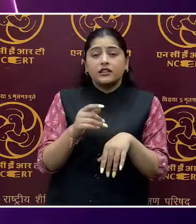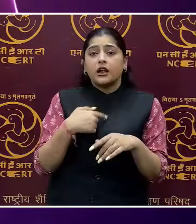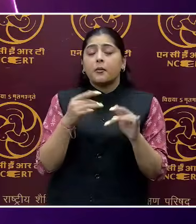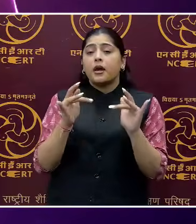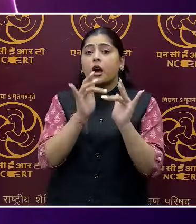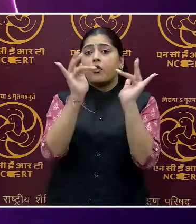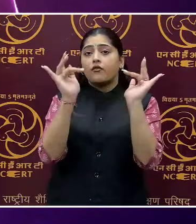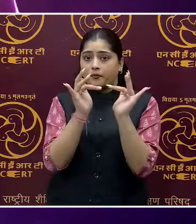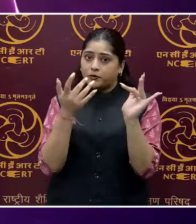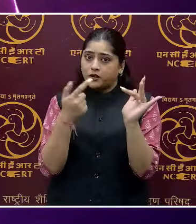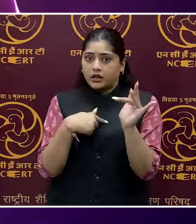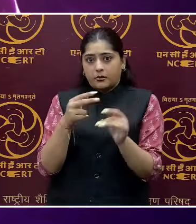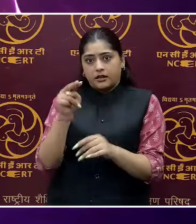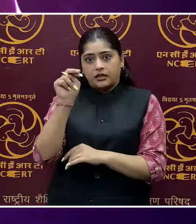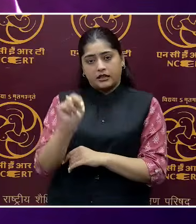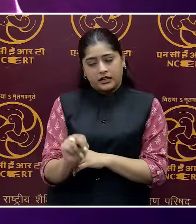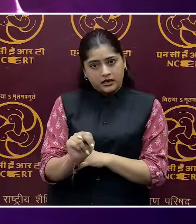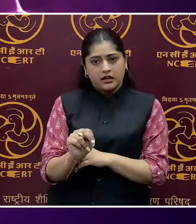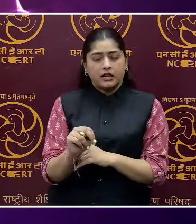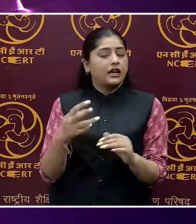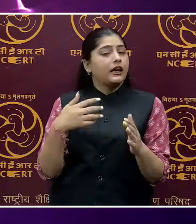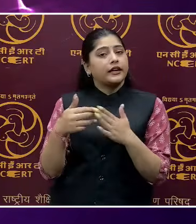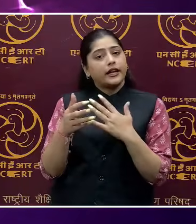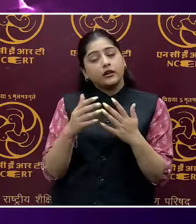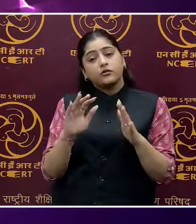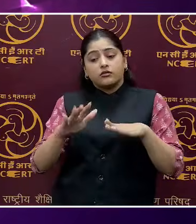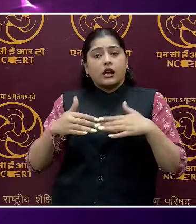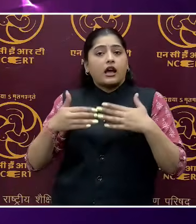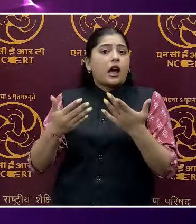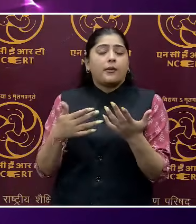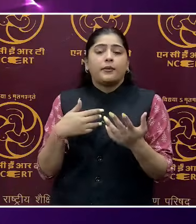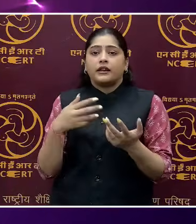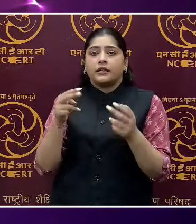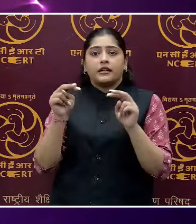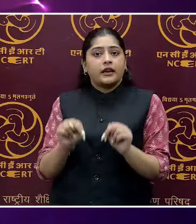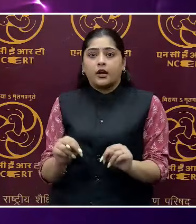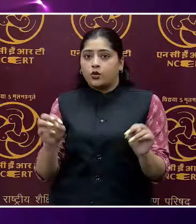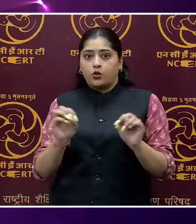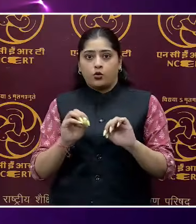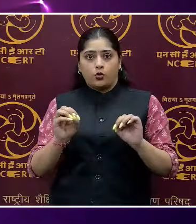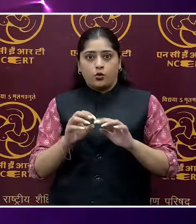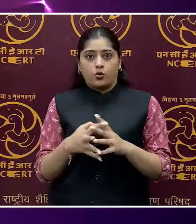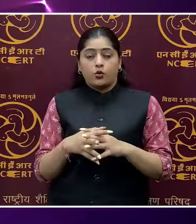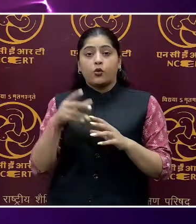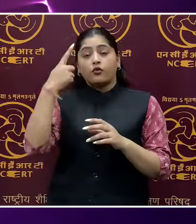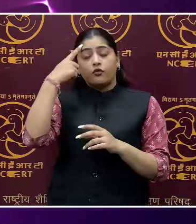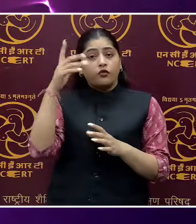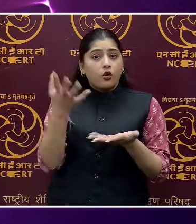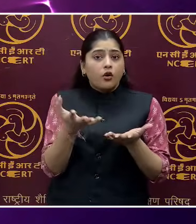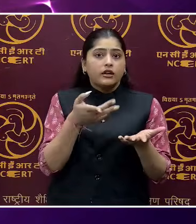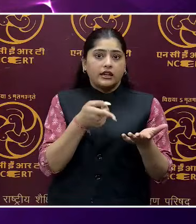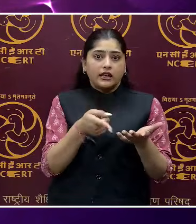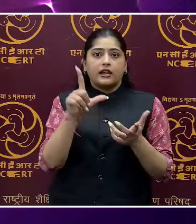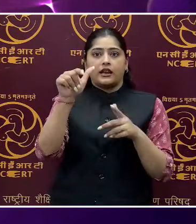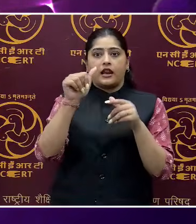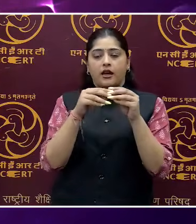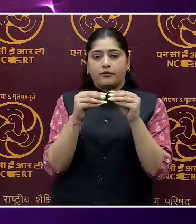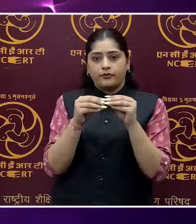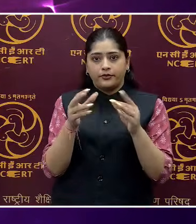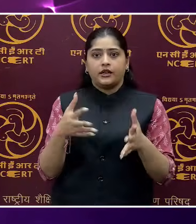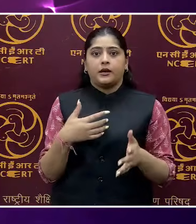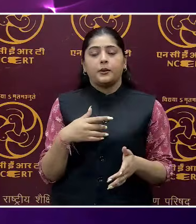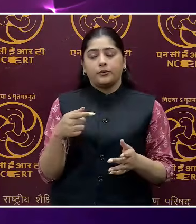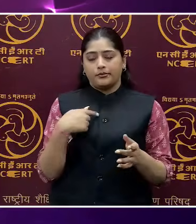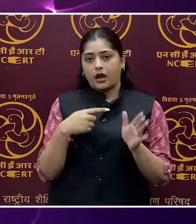the virtual labs. Except that there is no other things will be required to access all these virtual labs. I'll show you